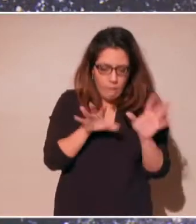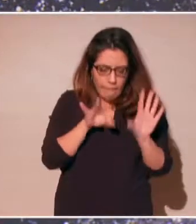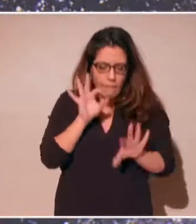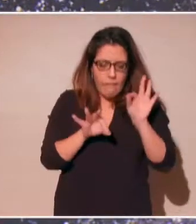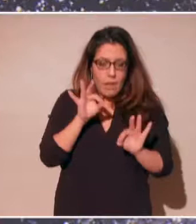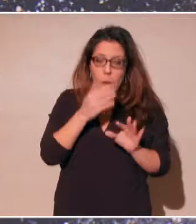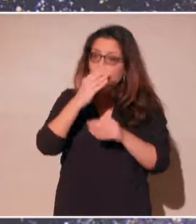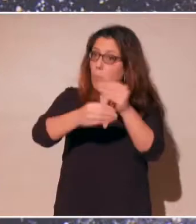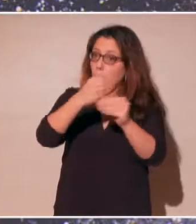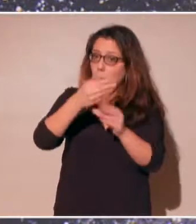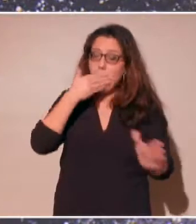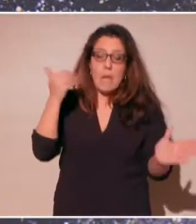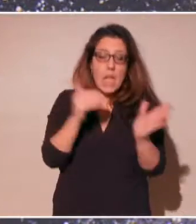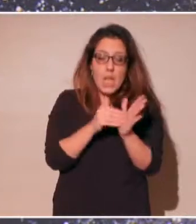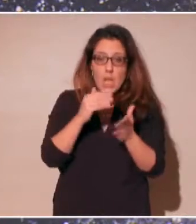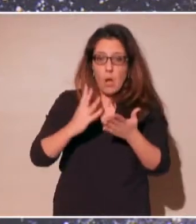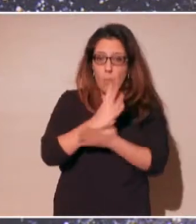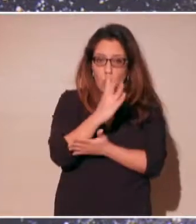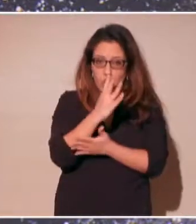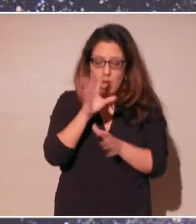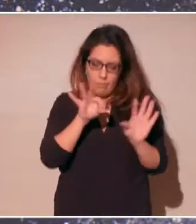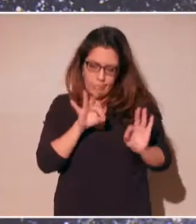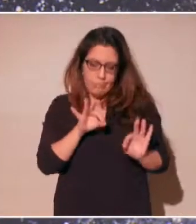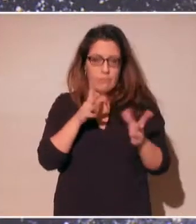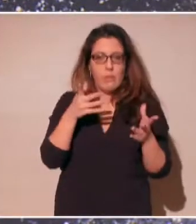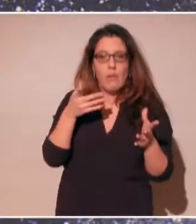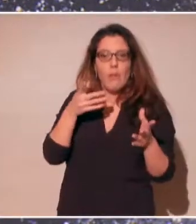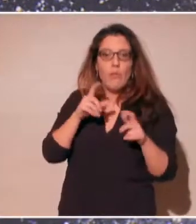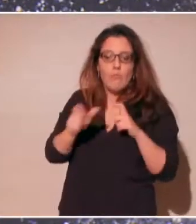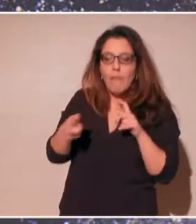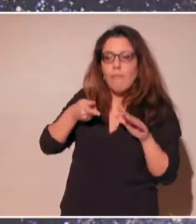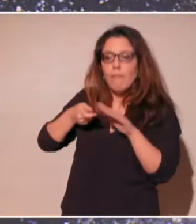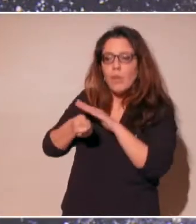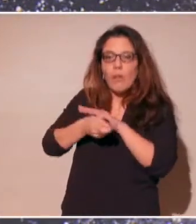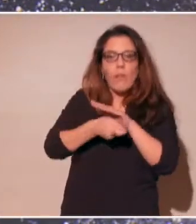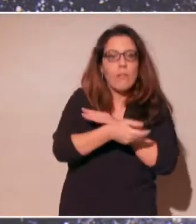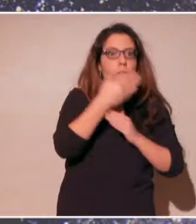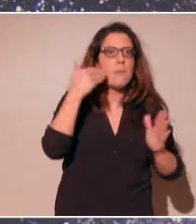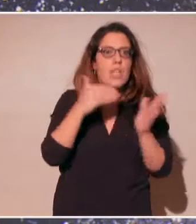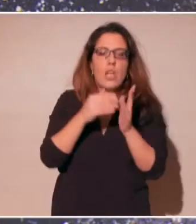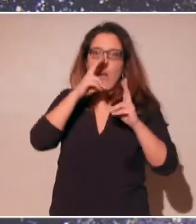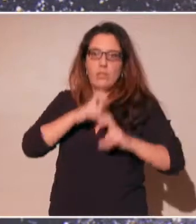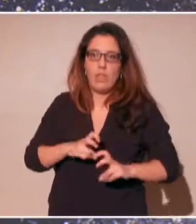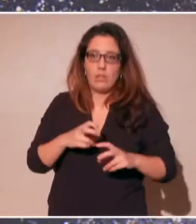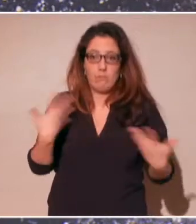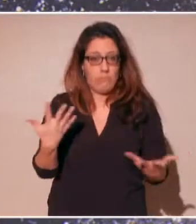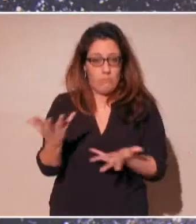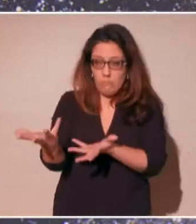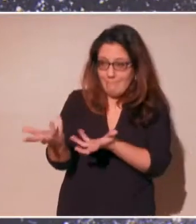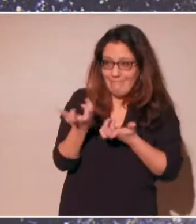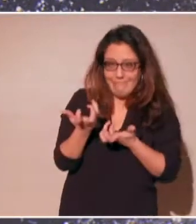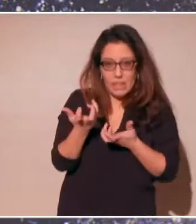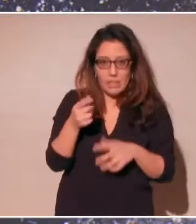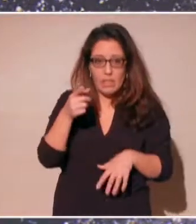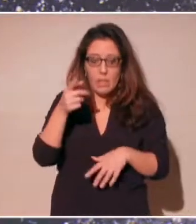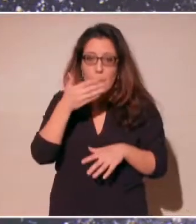and call out for projects. We got the best projects possible, and they were funded in many different ways so that we could fund the best